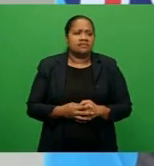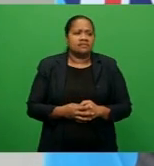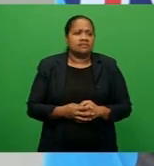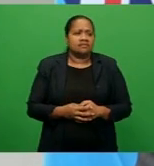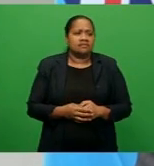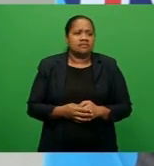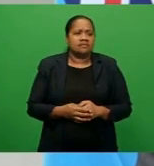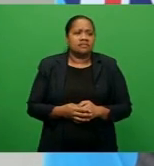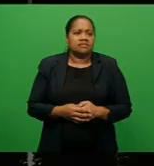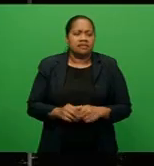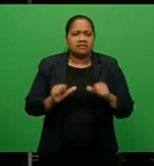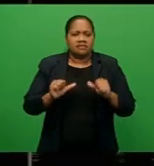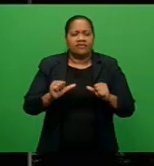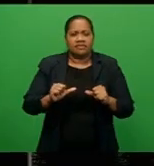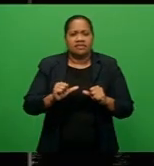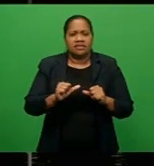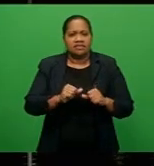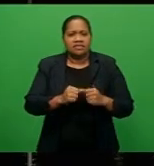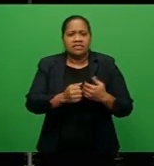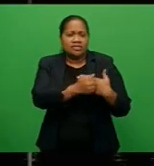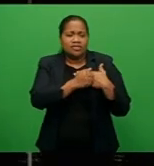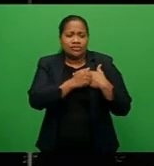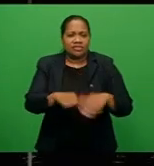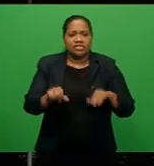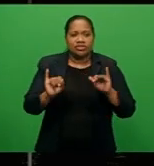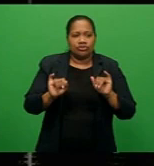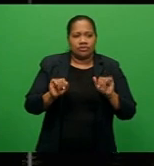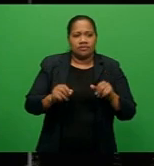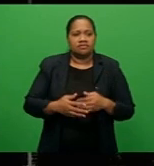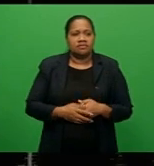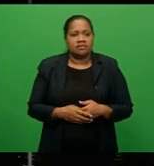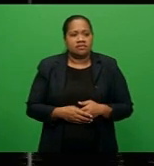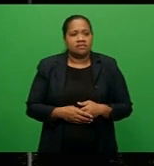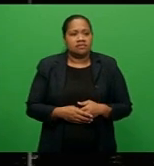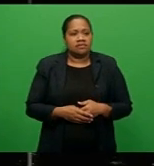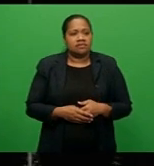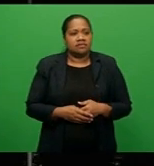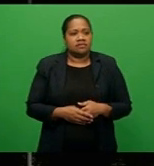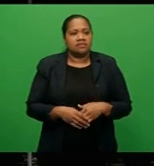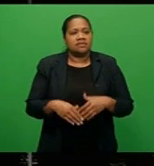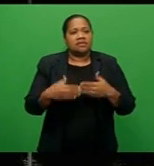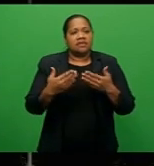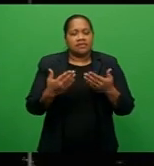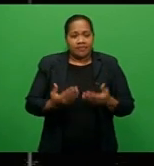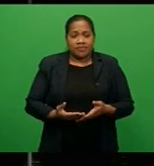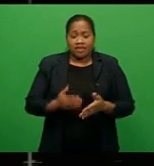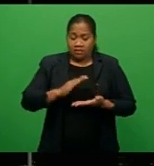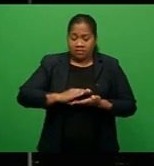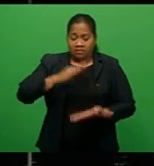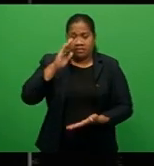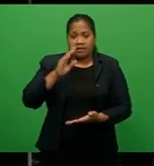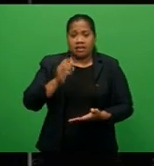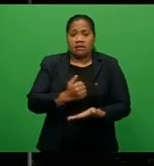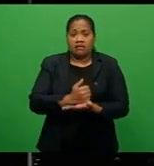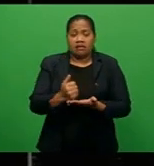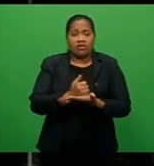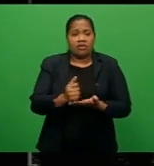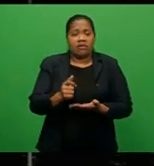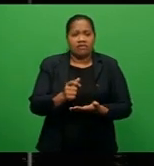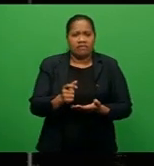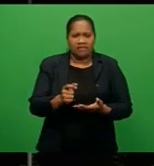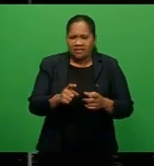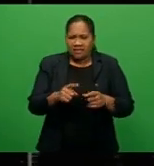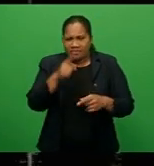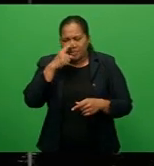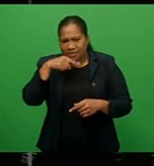and security issues. Stroke does not discriminate by age, and the increasing number of cases is a worry. On the occasion